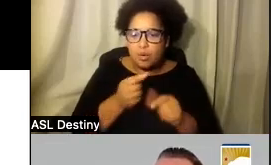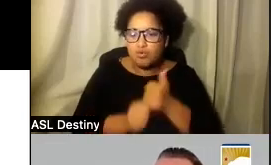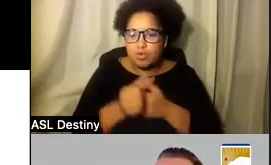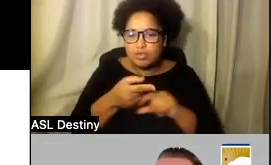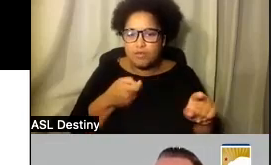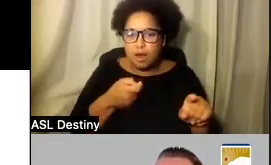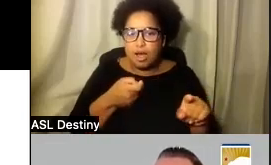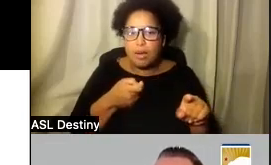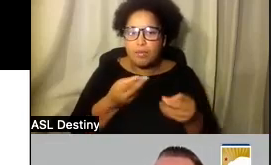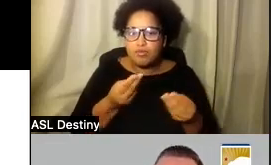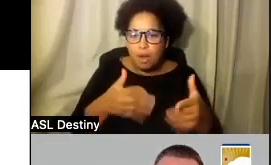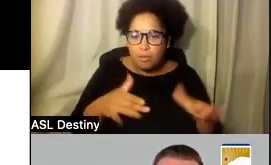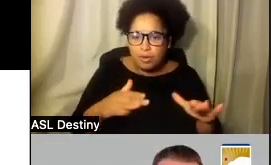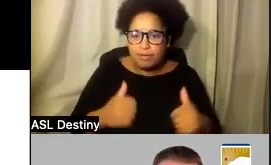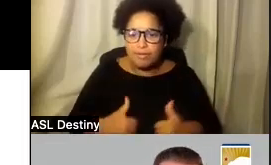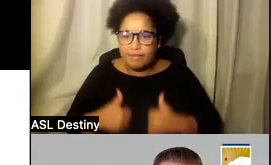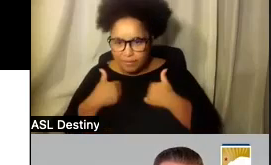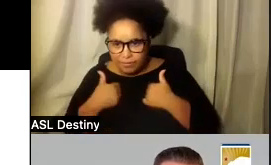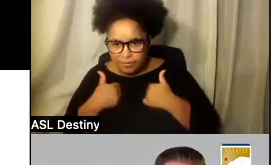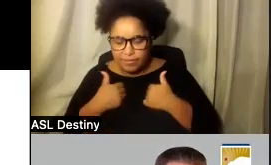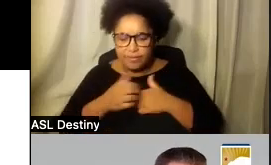see folks who are interested in submitting